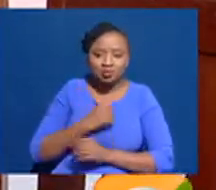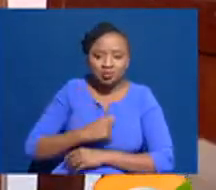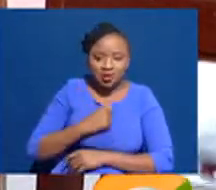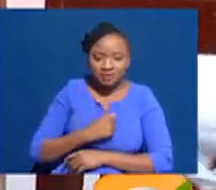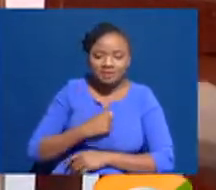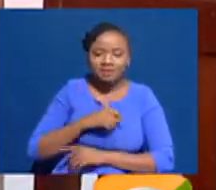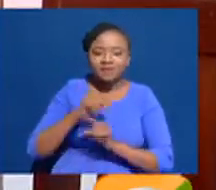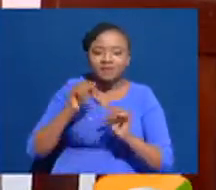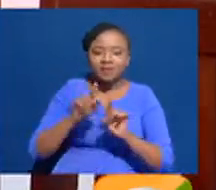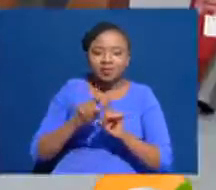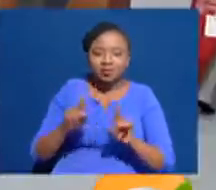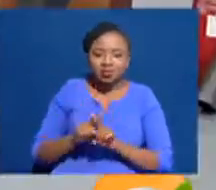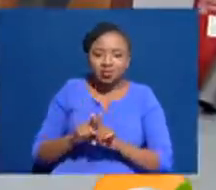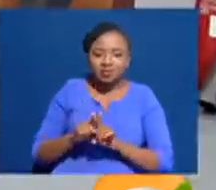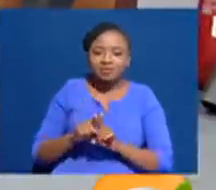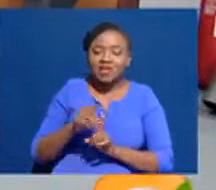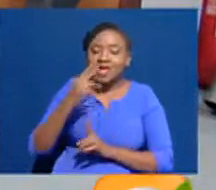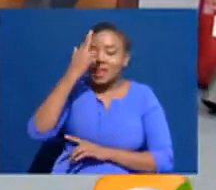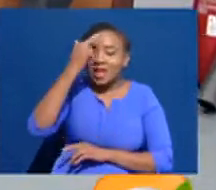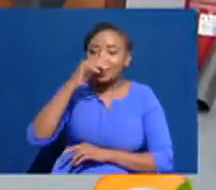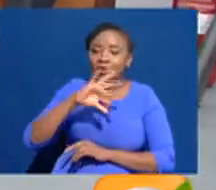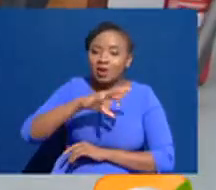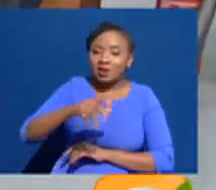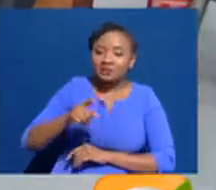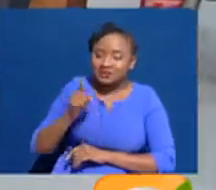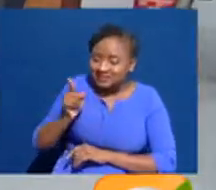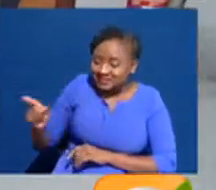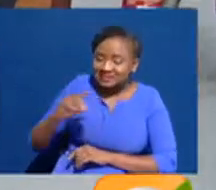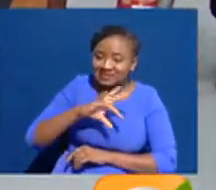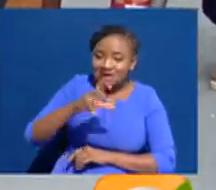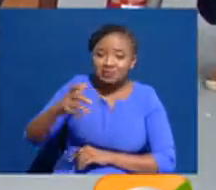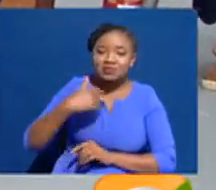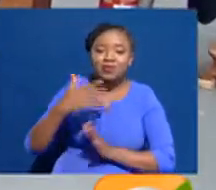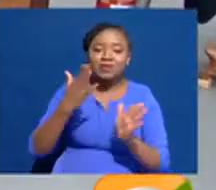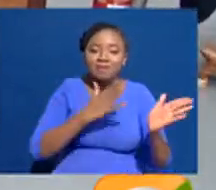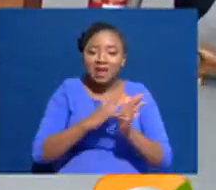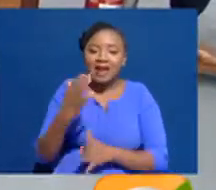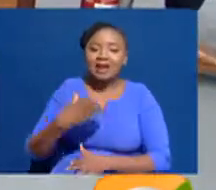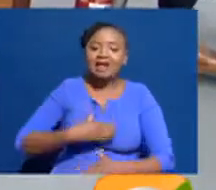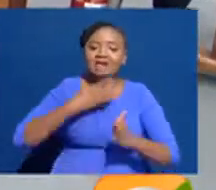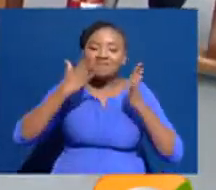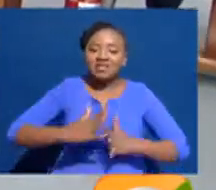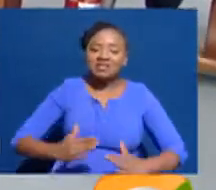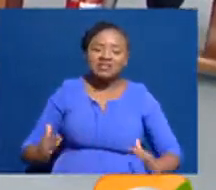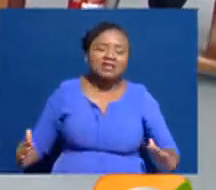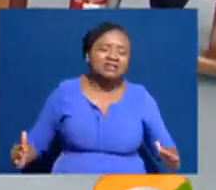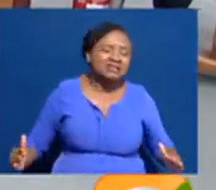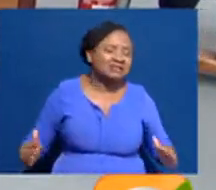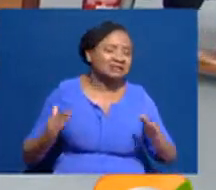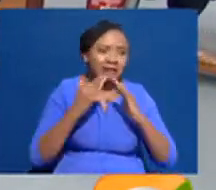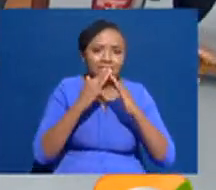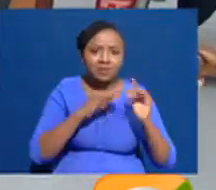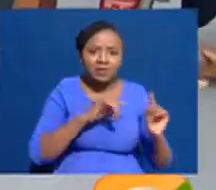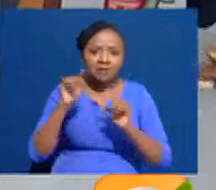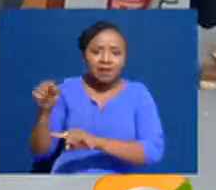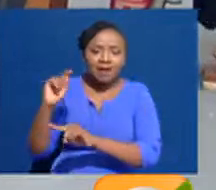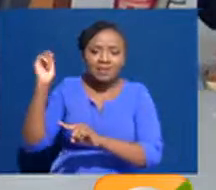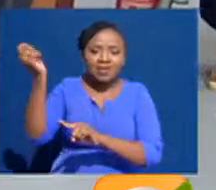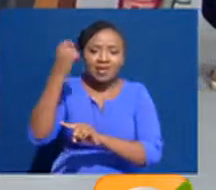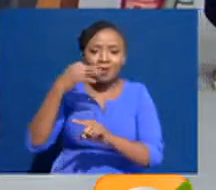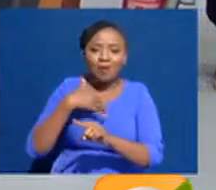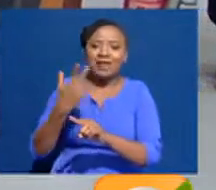County. Mm-hmm. The Senator's County. Thousands and thousands of tourists are coming into Kenya. The gateway to our